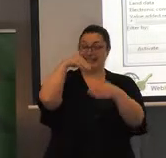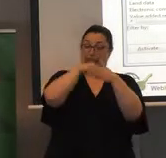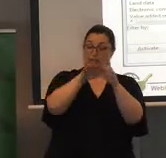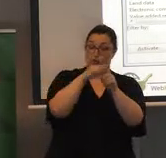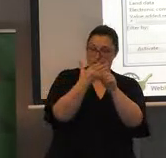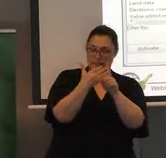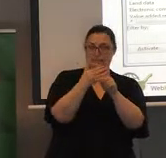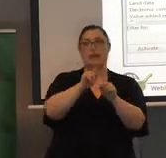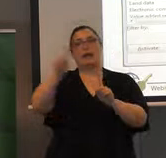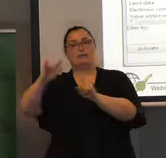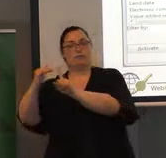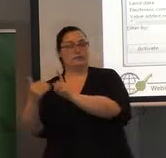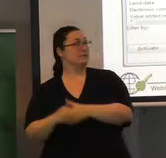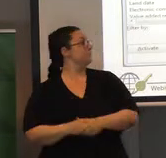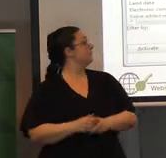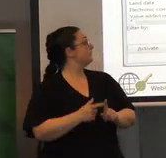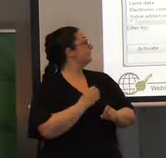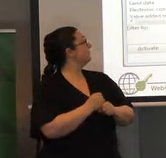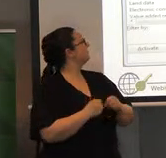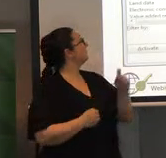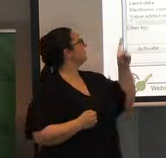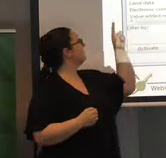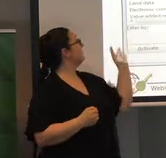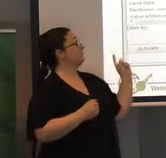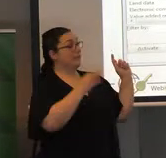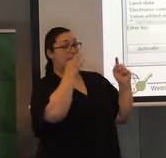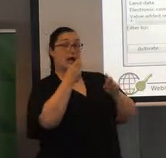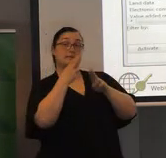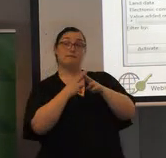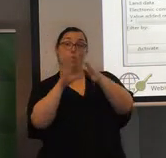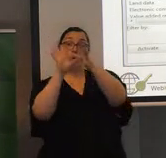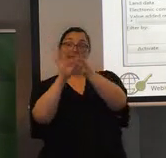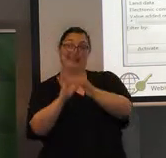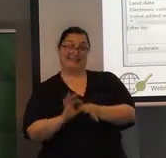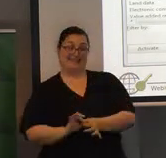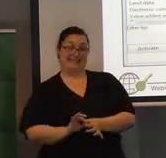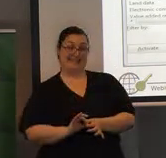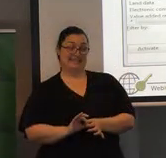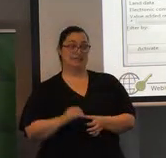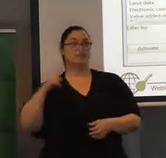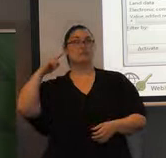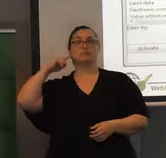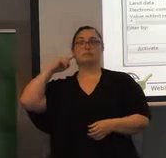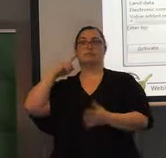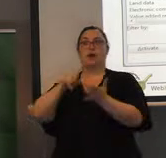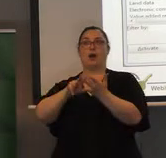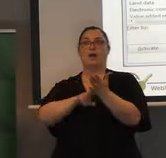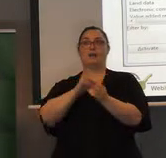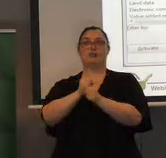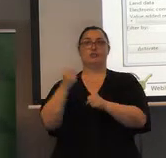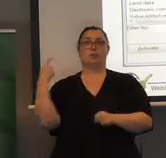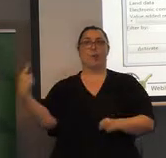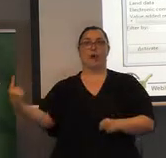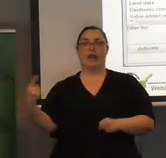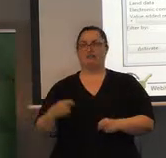particular example, if you asked for a list of links, which is what you would get there on the left, and you heard